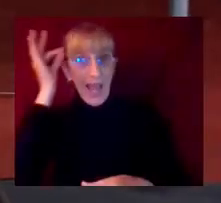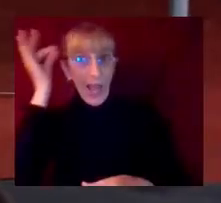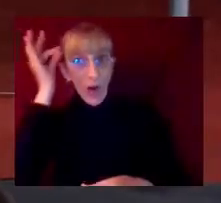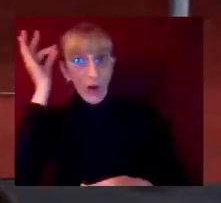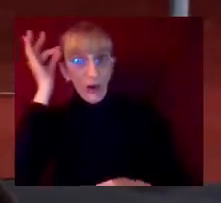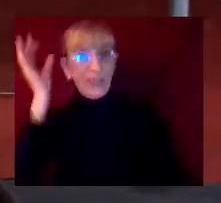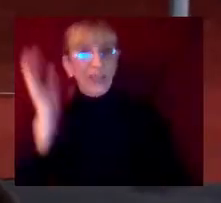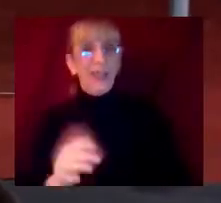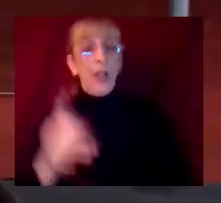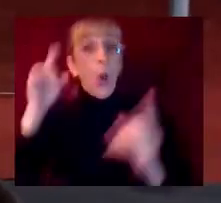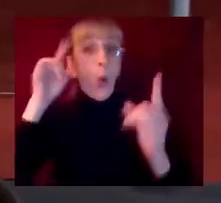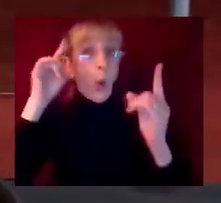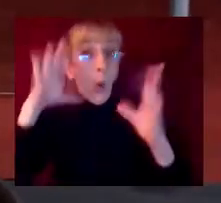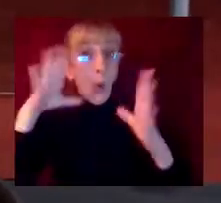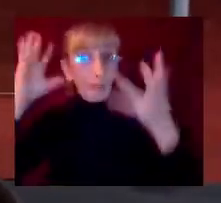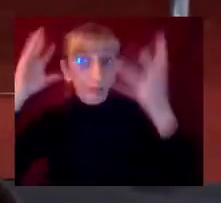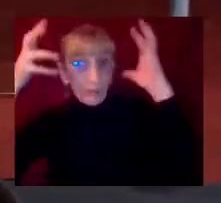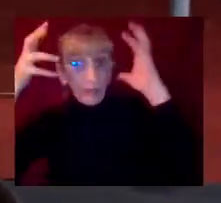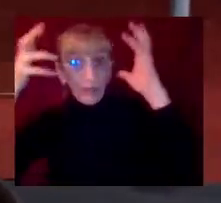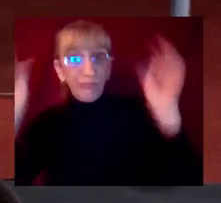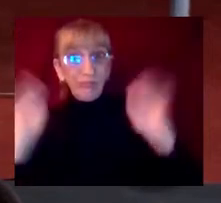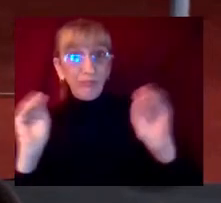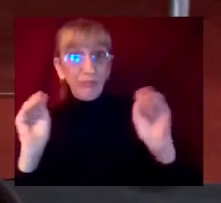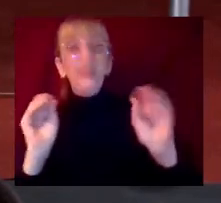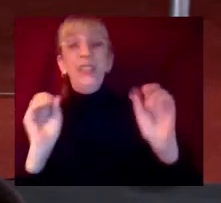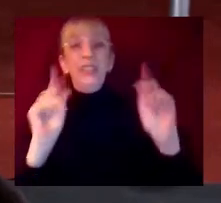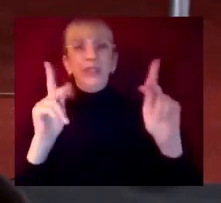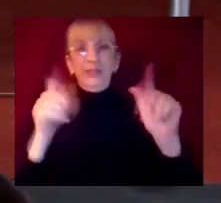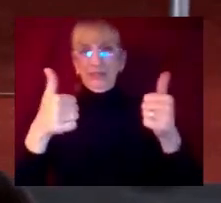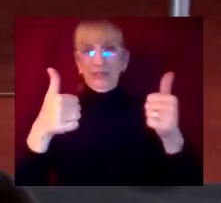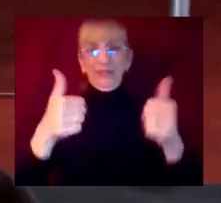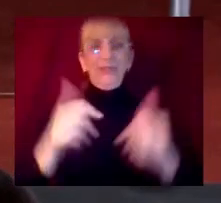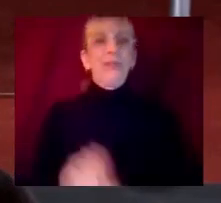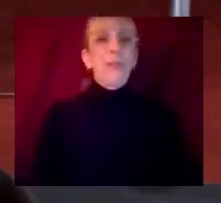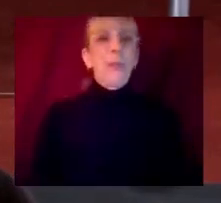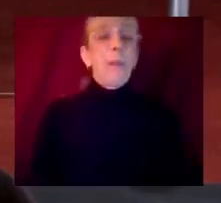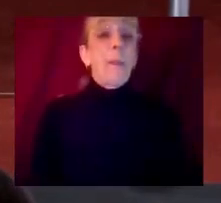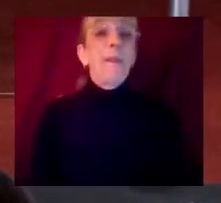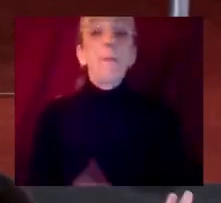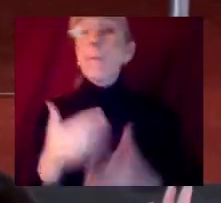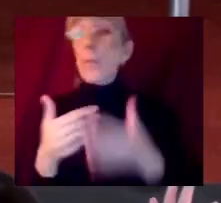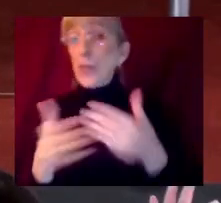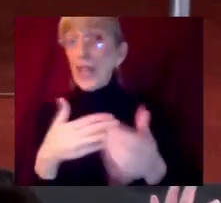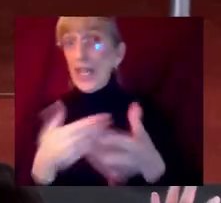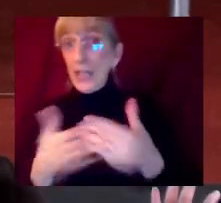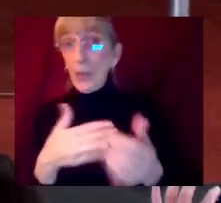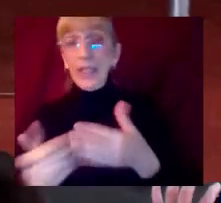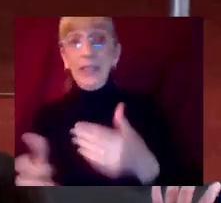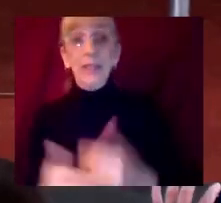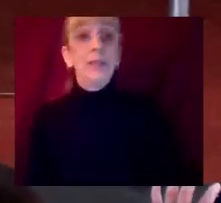I hope. Okay, you got it? All right. Well, anyhow,